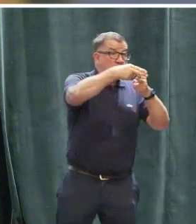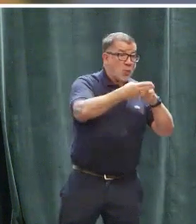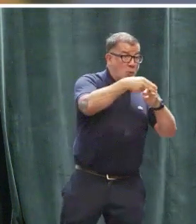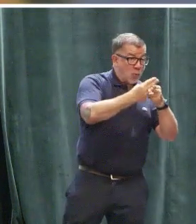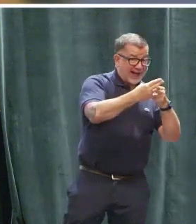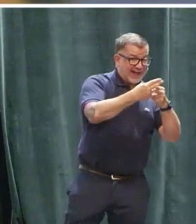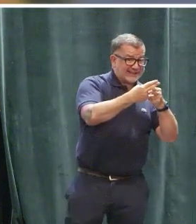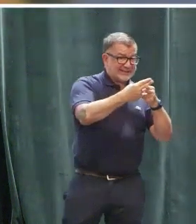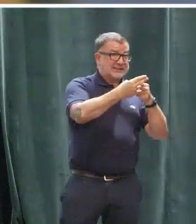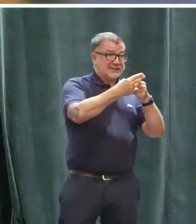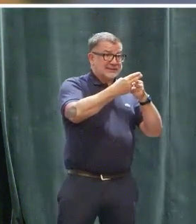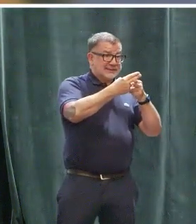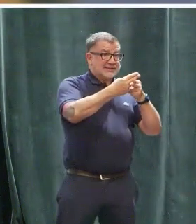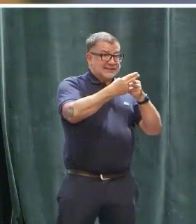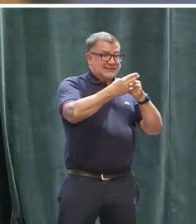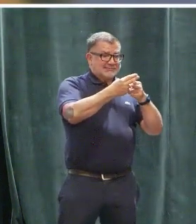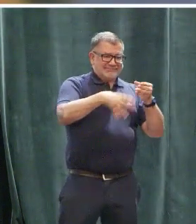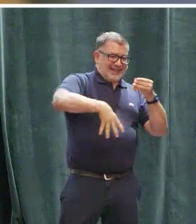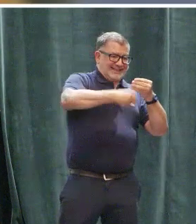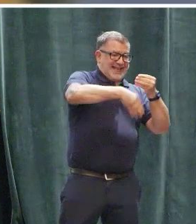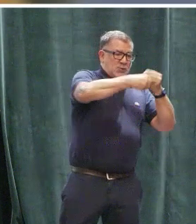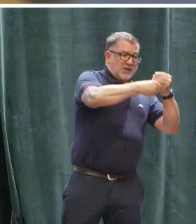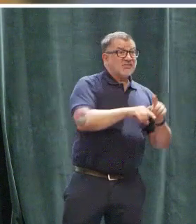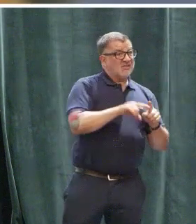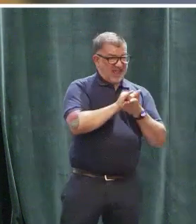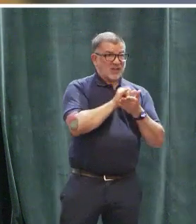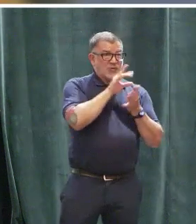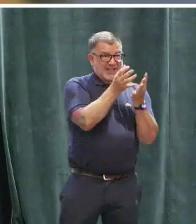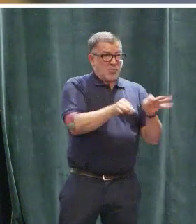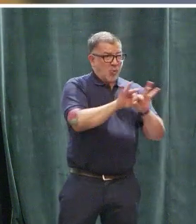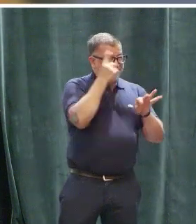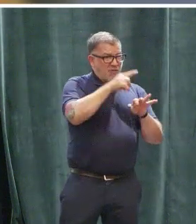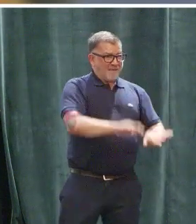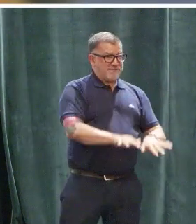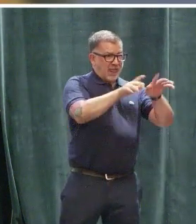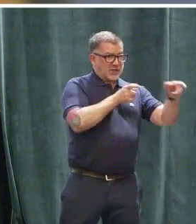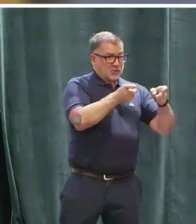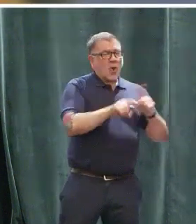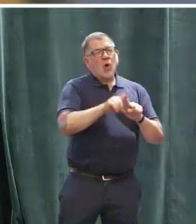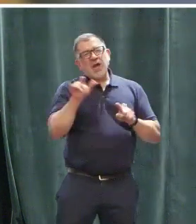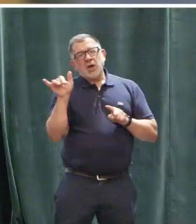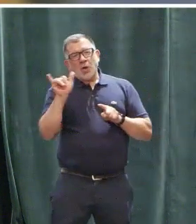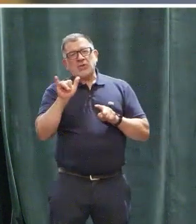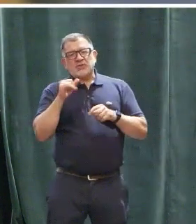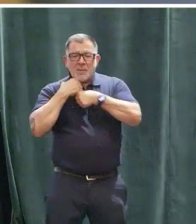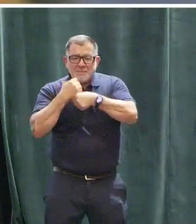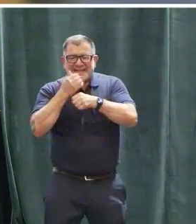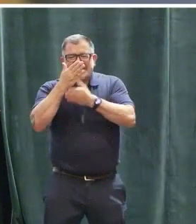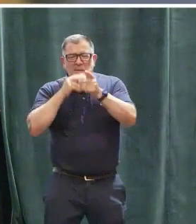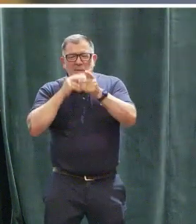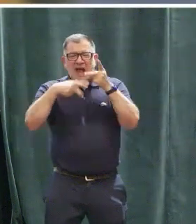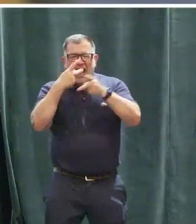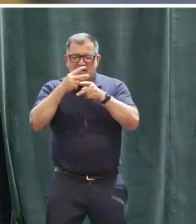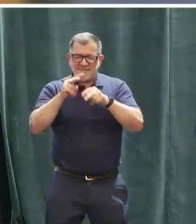important aspect of flood control, but the opportunity to create some other vertical element along the edge, the